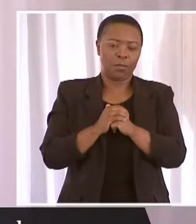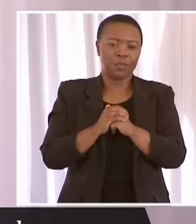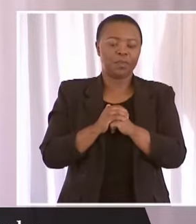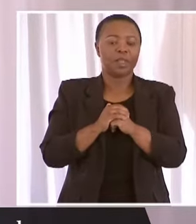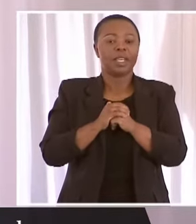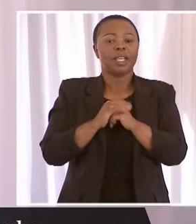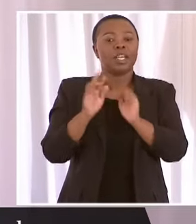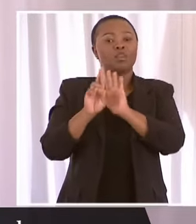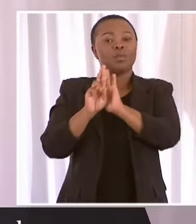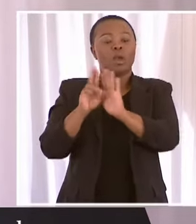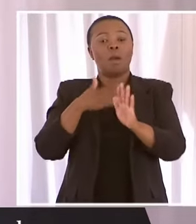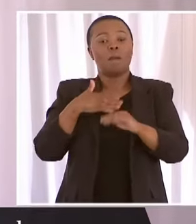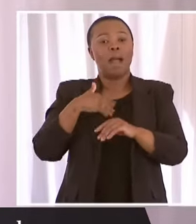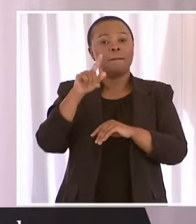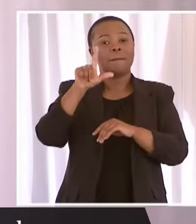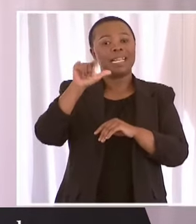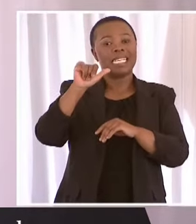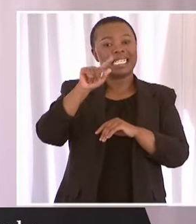Umam Lizzy,